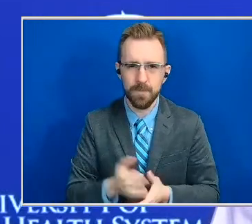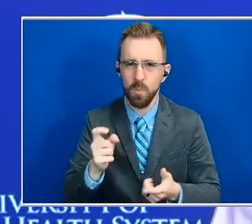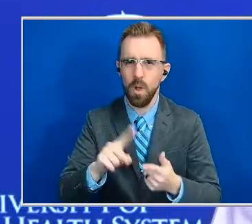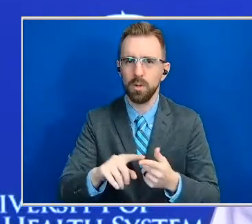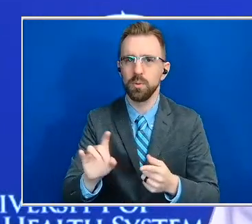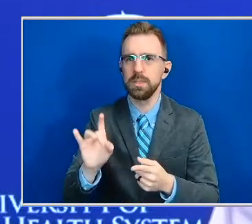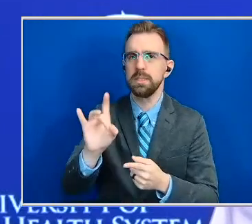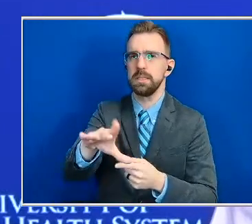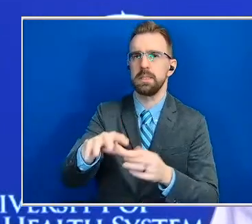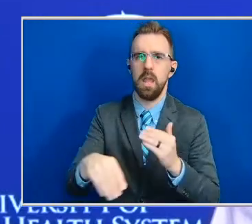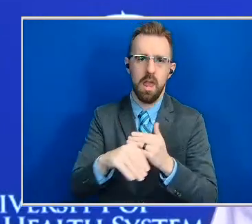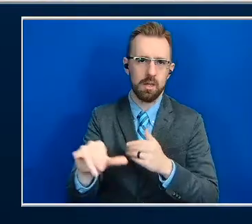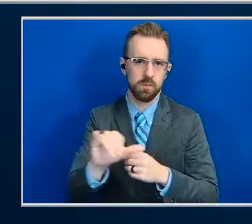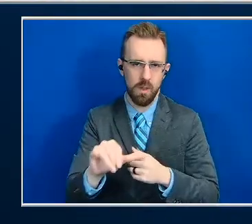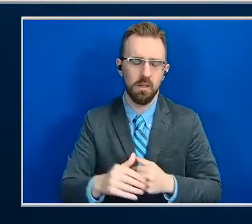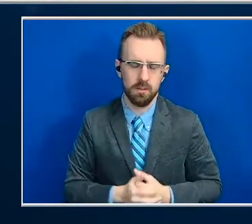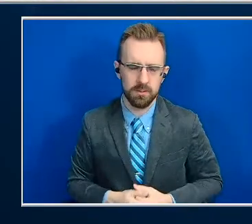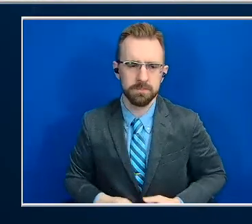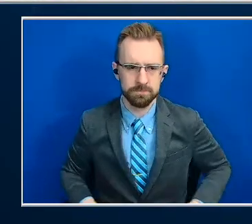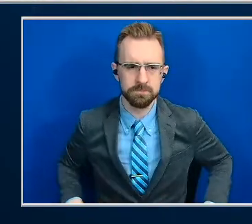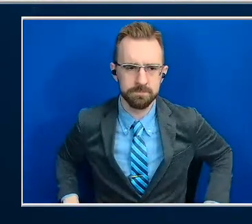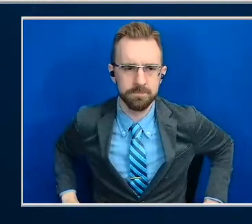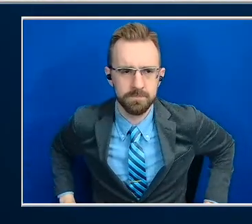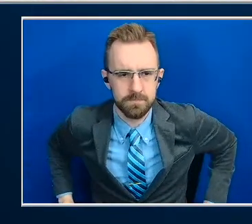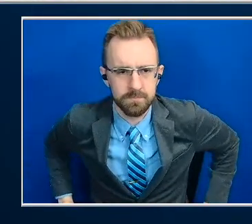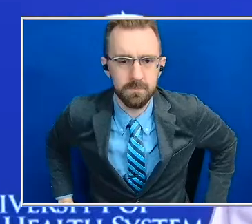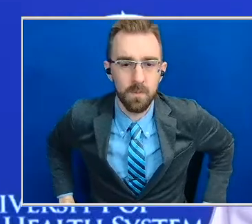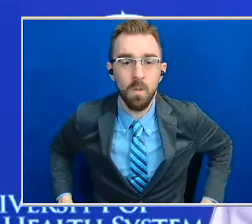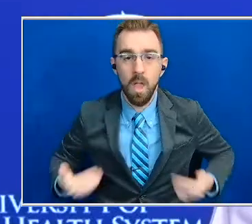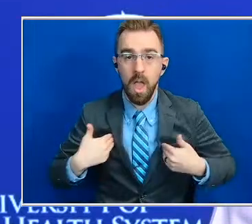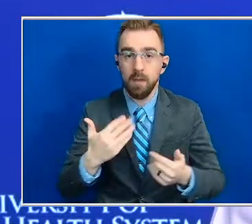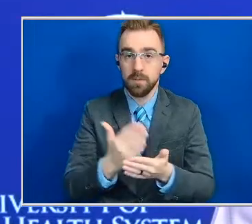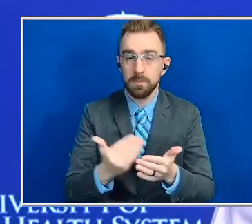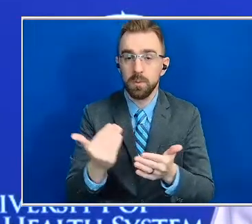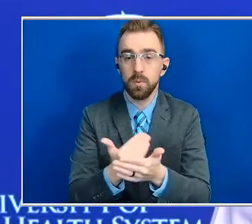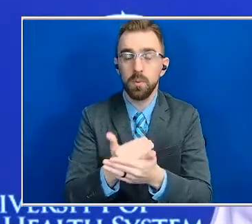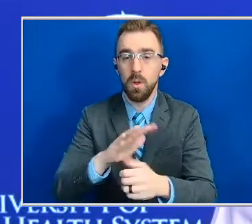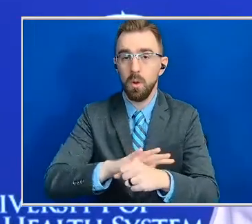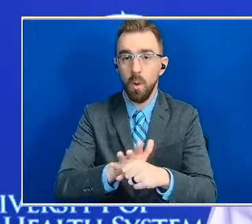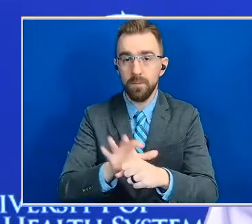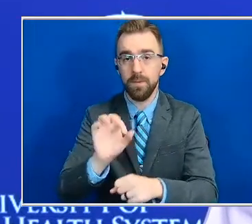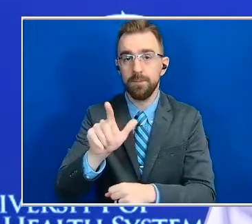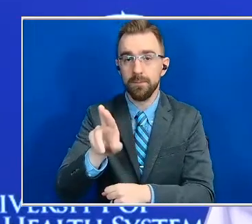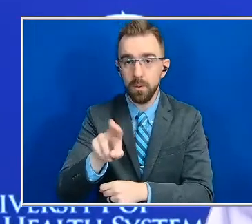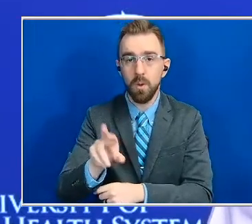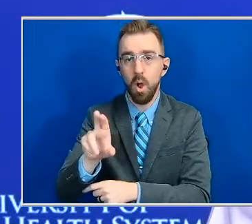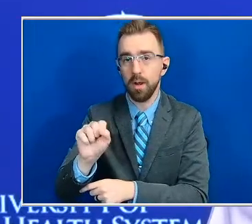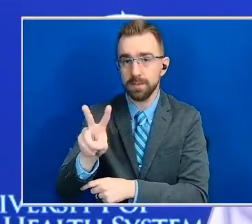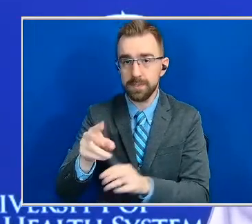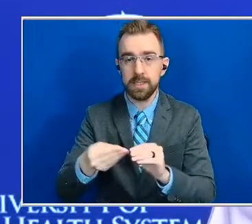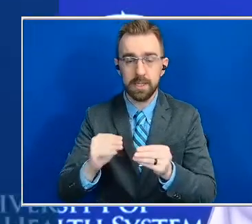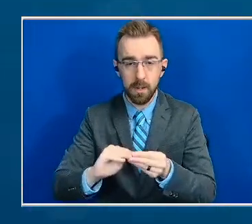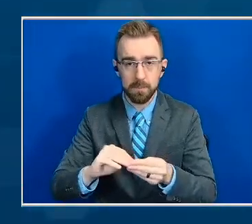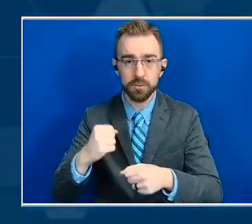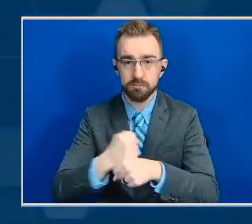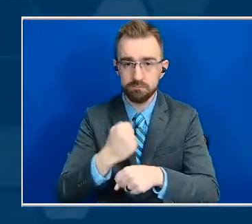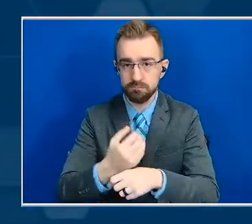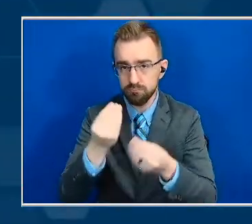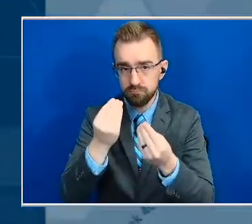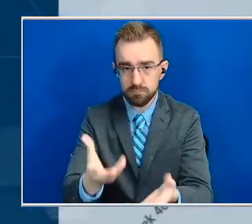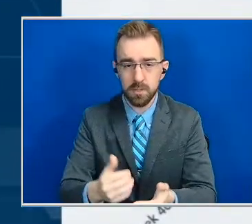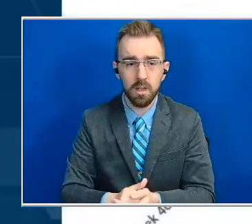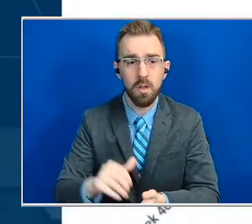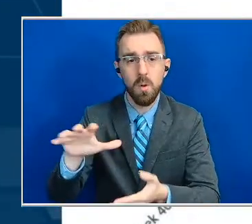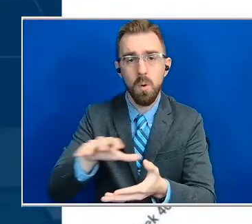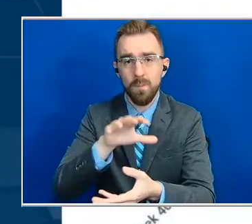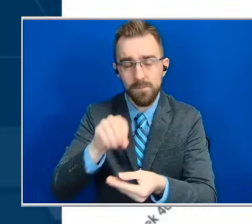well. But we do have some new COVID and flu RSV numbers. So overall, I would say